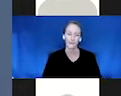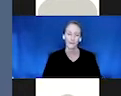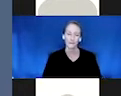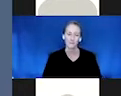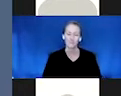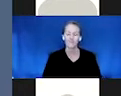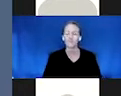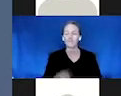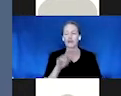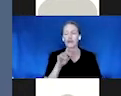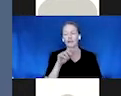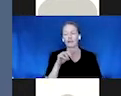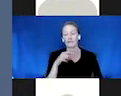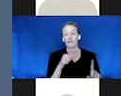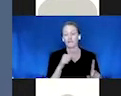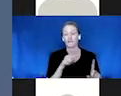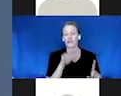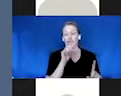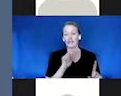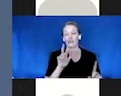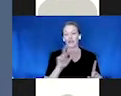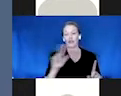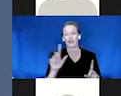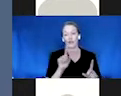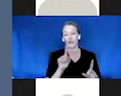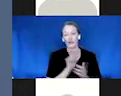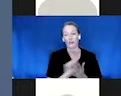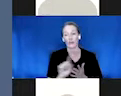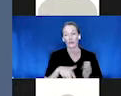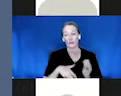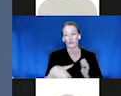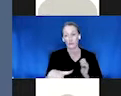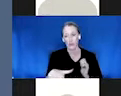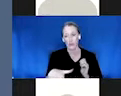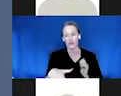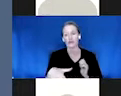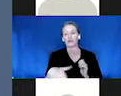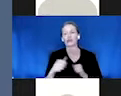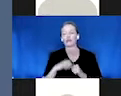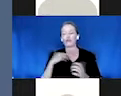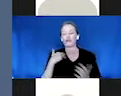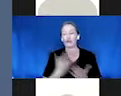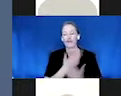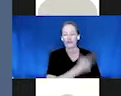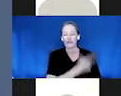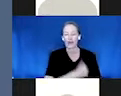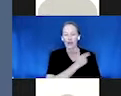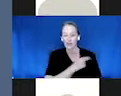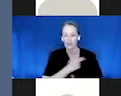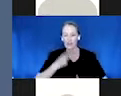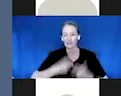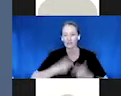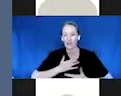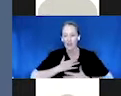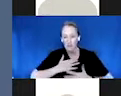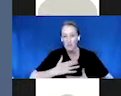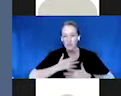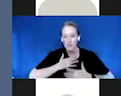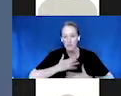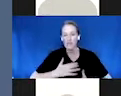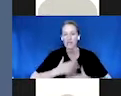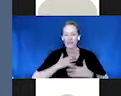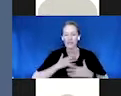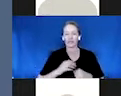At 33 weeks of pregnancy, Sonia arrived to the hospital in respiratory distress, and she was found to have a fetal demise at that time. The baby